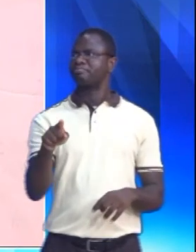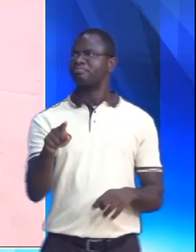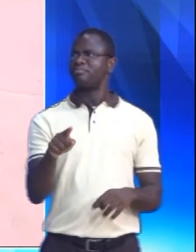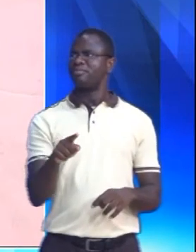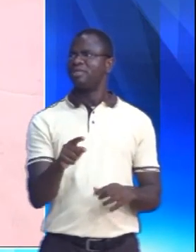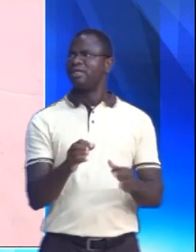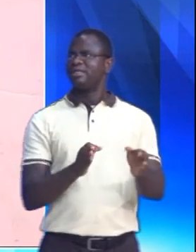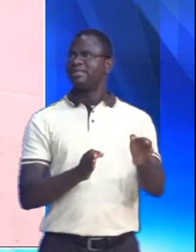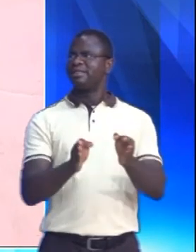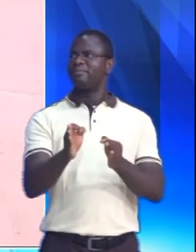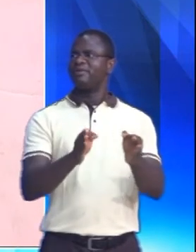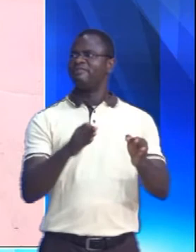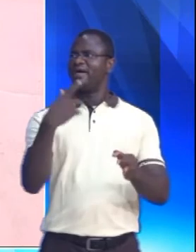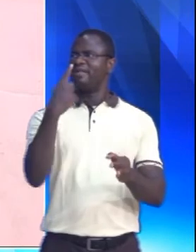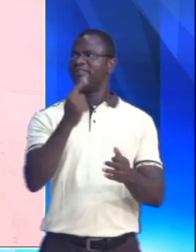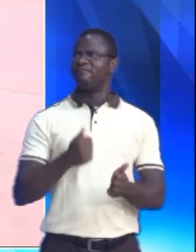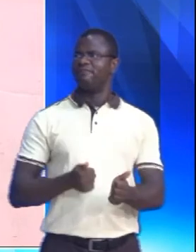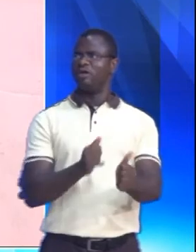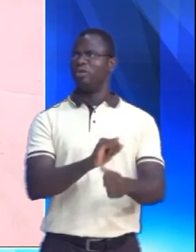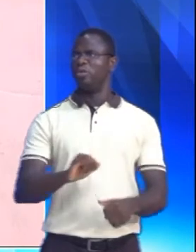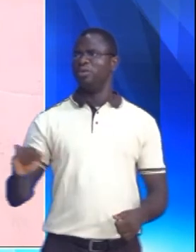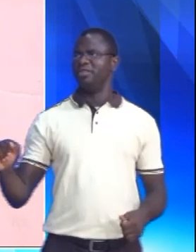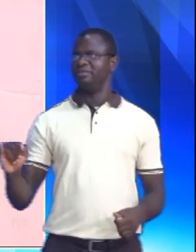Simplify the